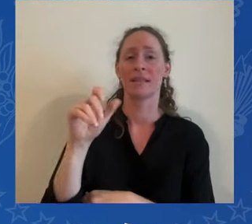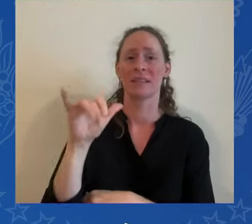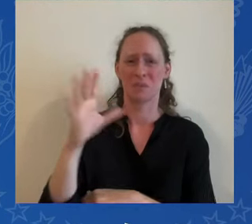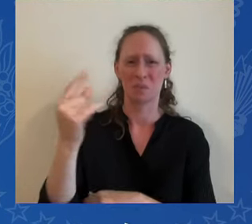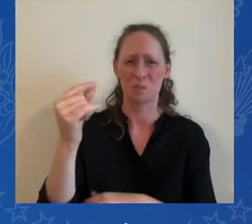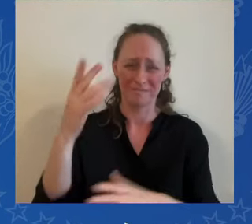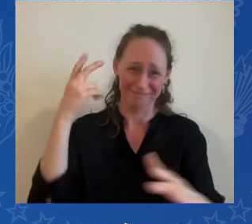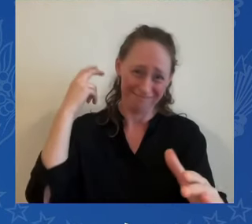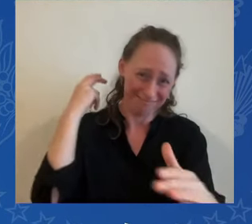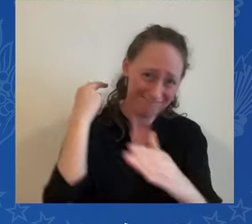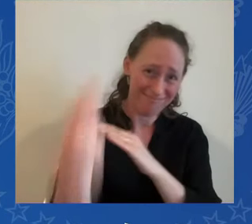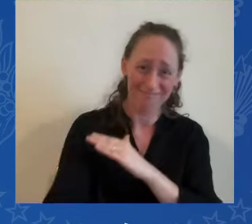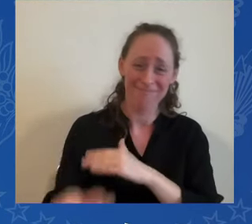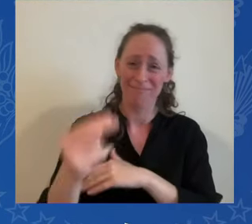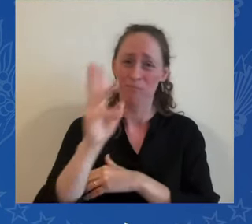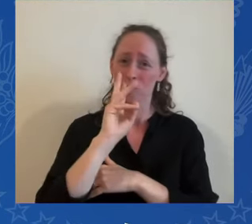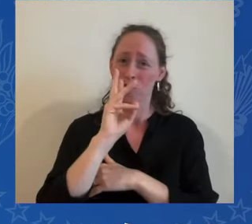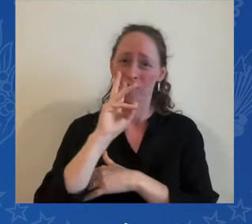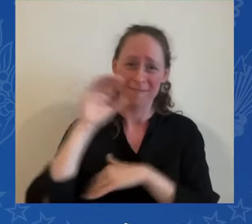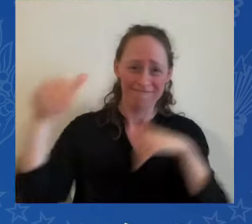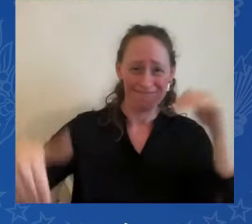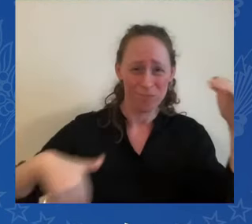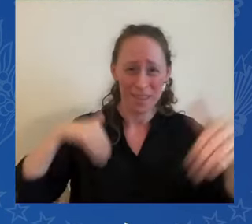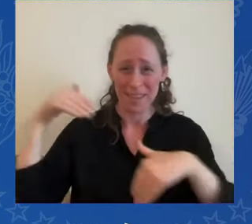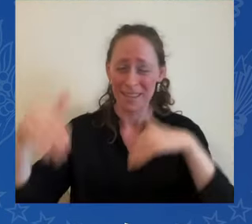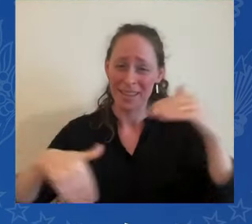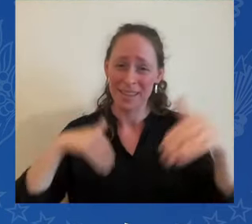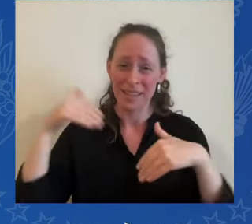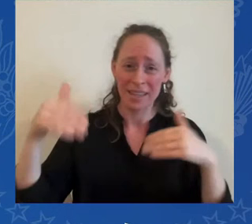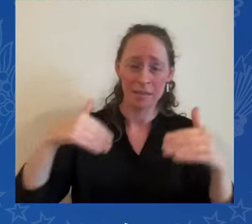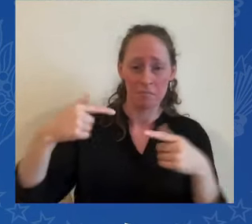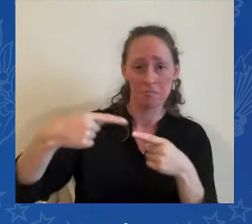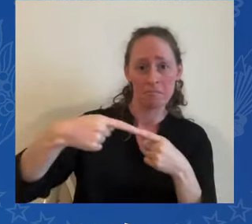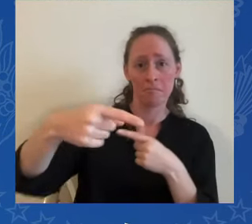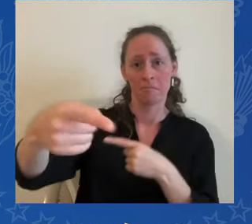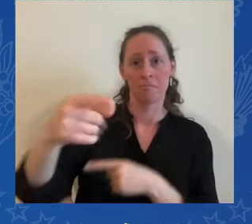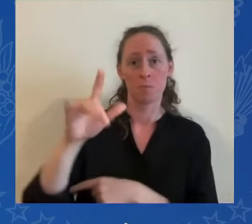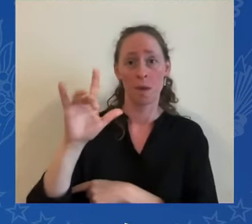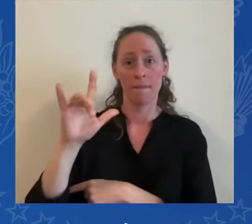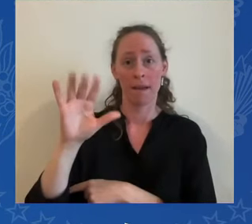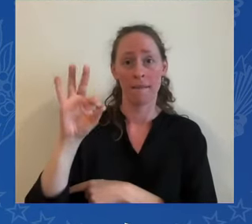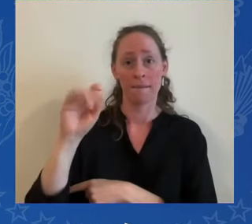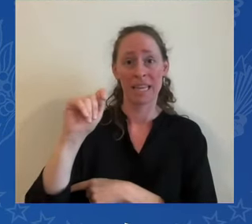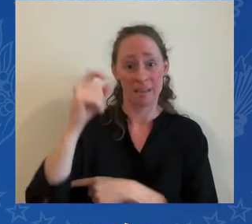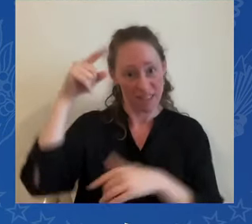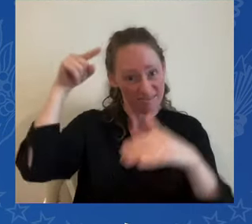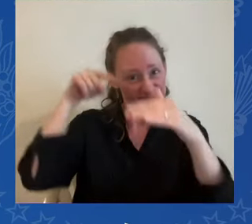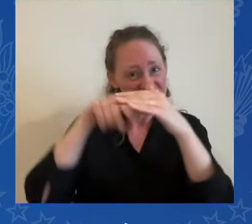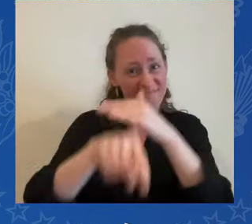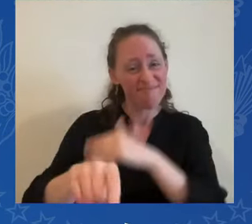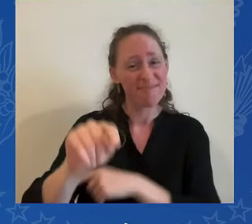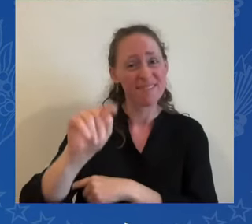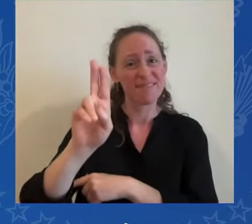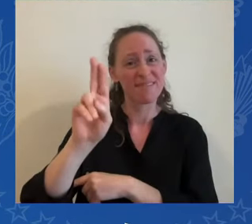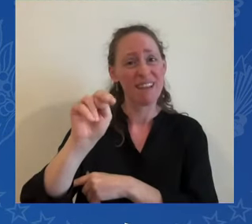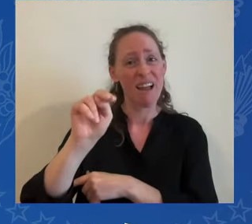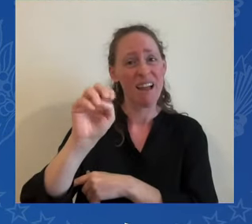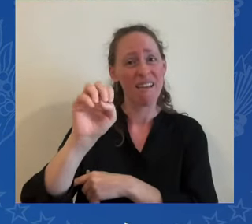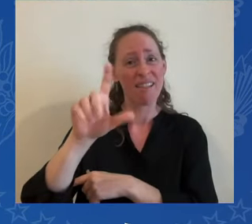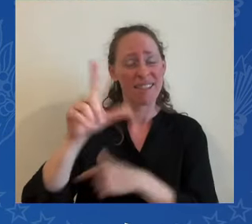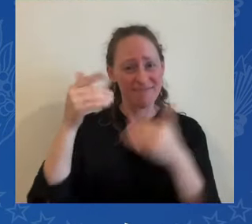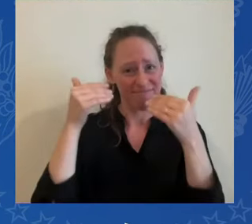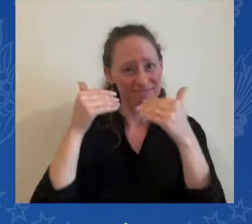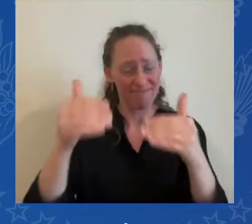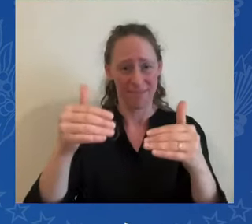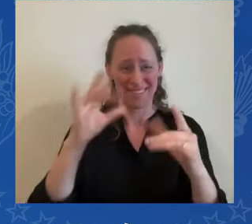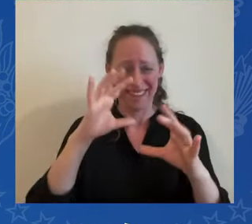into the dark black 4-by-4-foot tunnel where the young man was. Found the man, dragged him back out in the